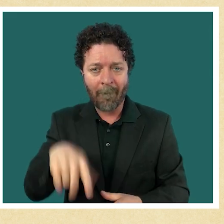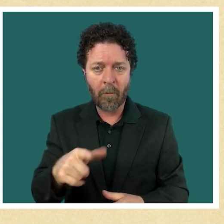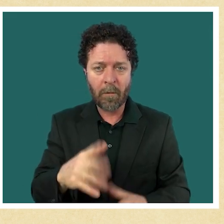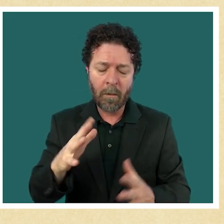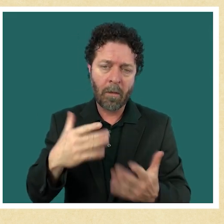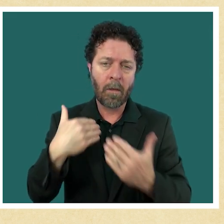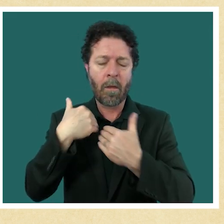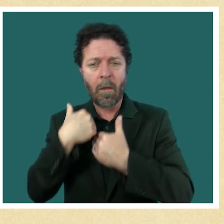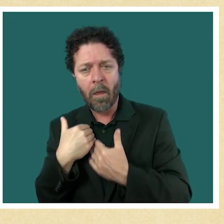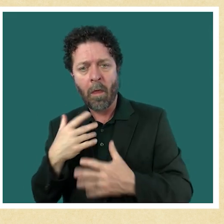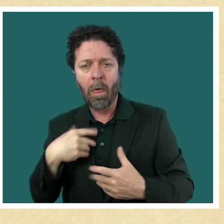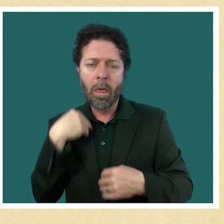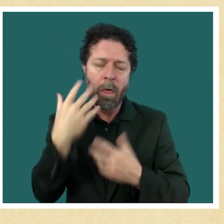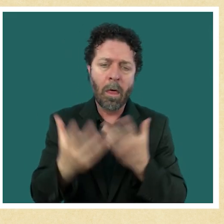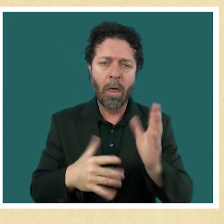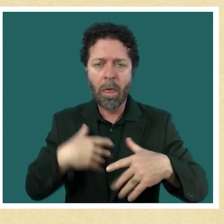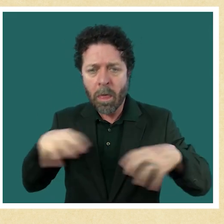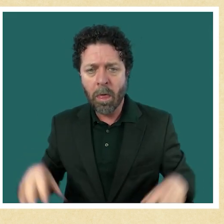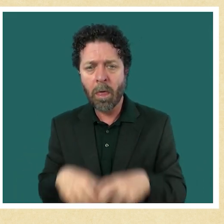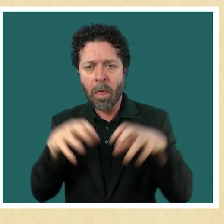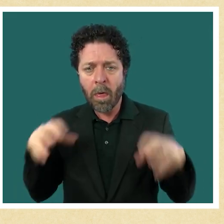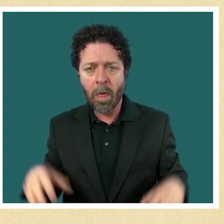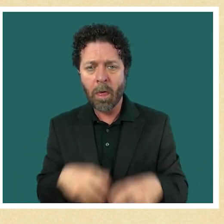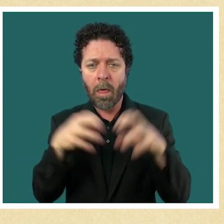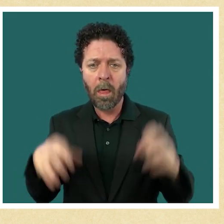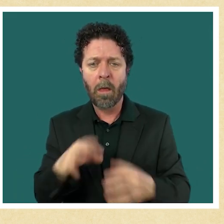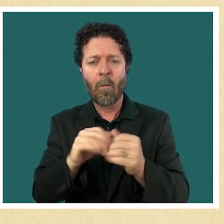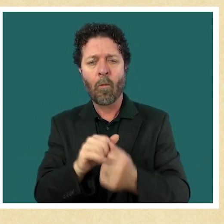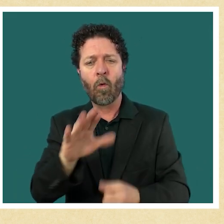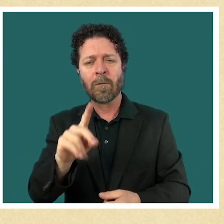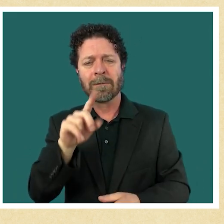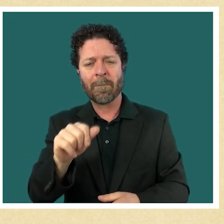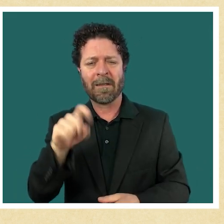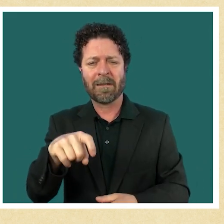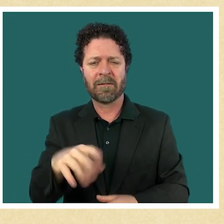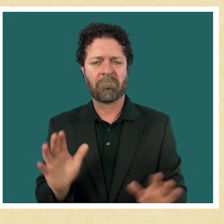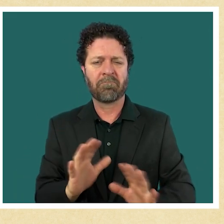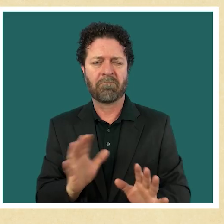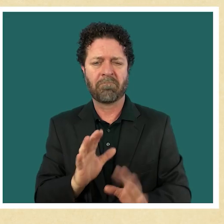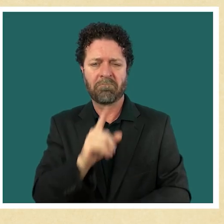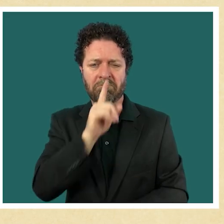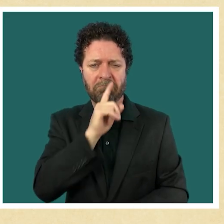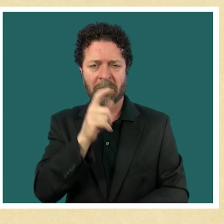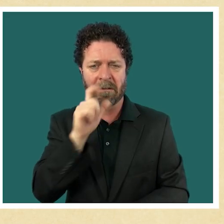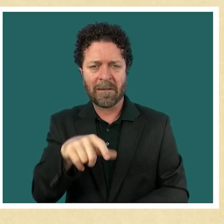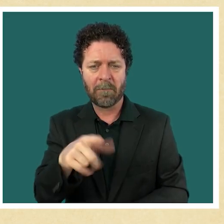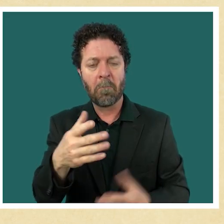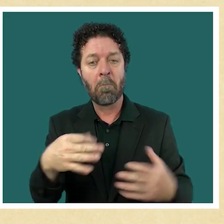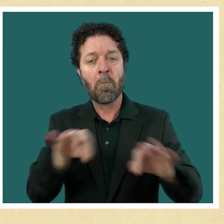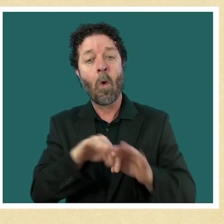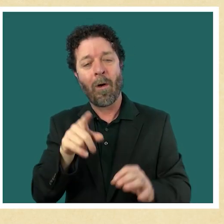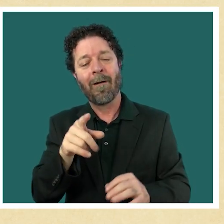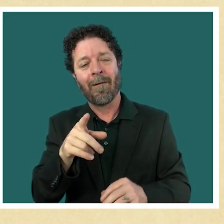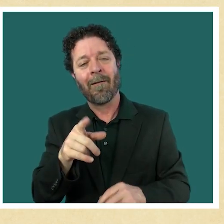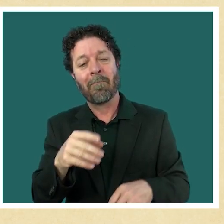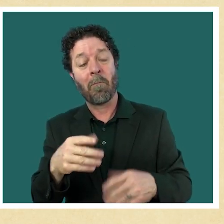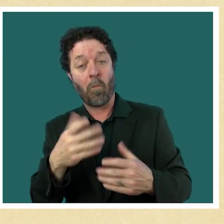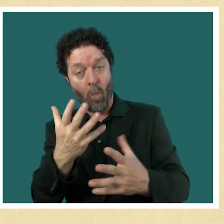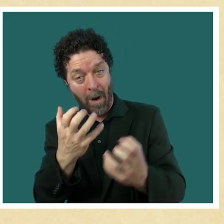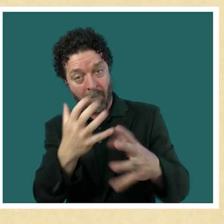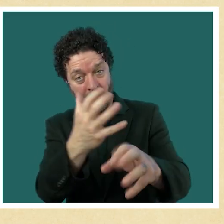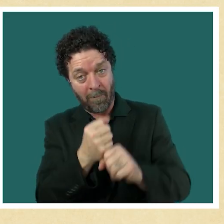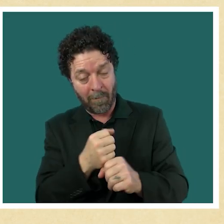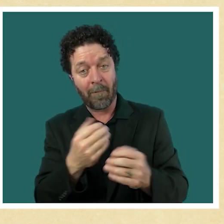to provide exhaustive or overly burdensome information about your disability or disability-related needs in order